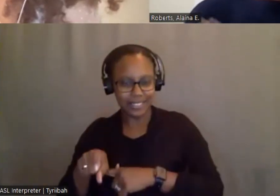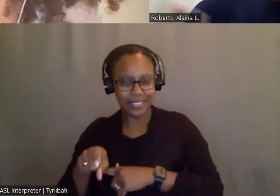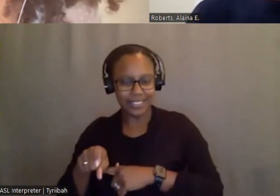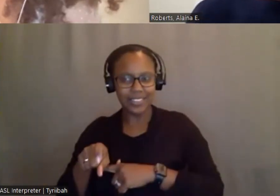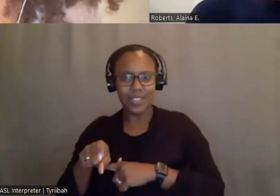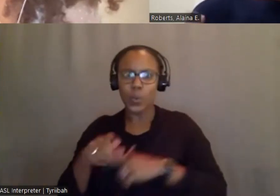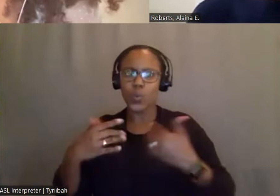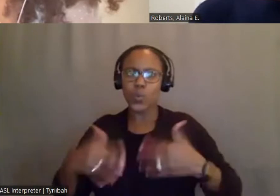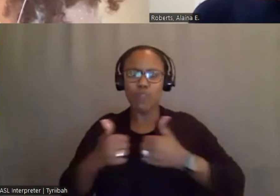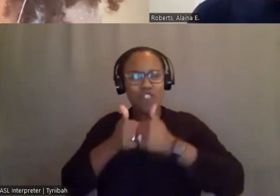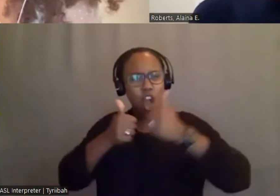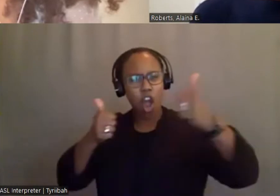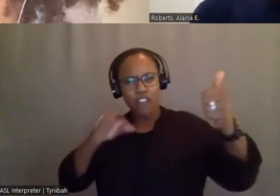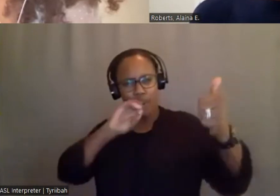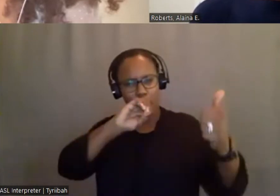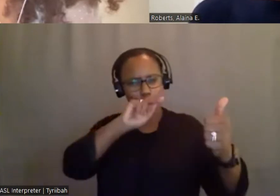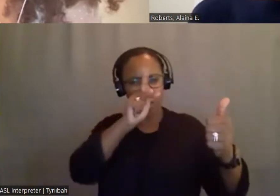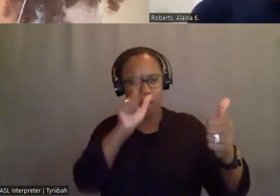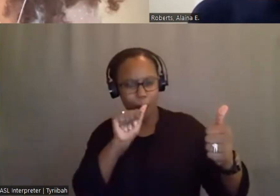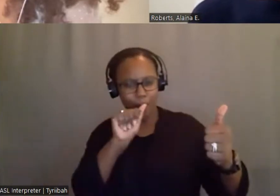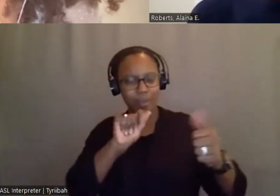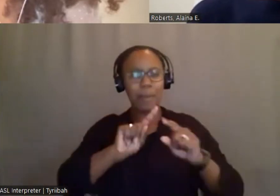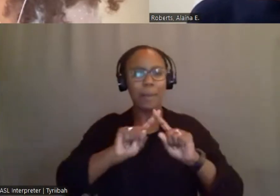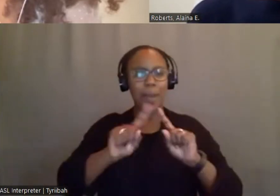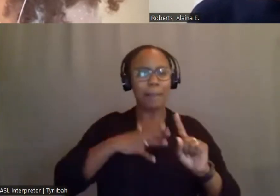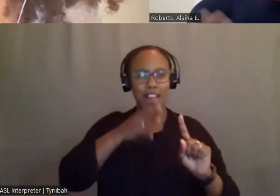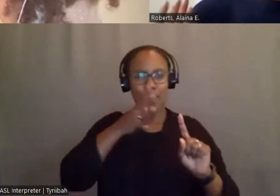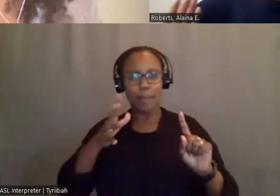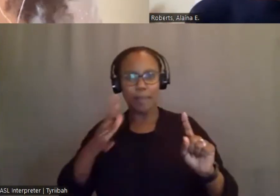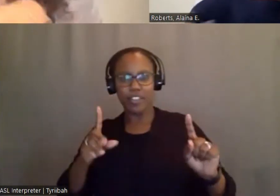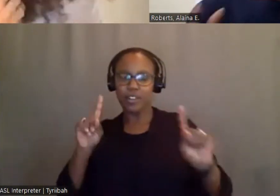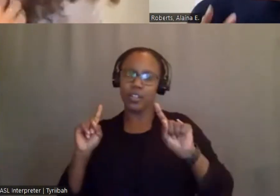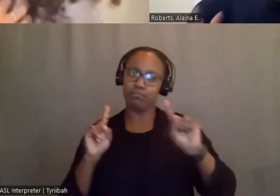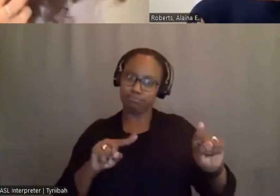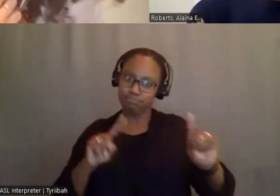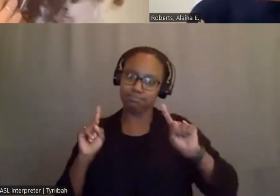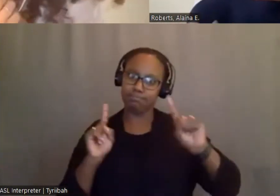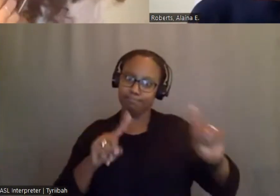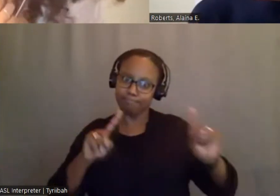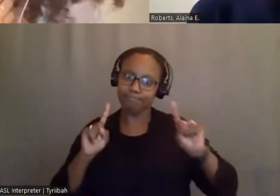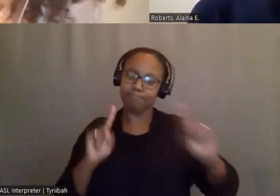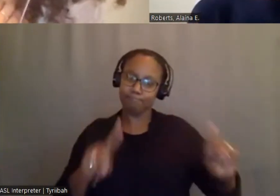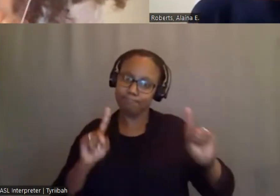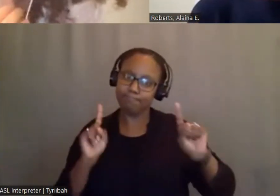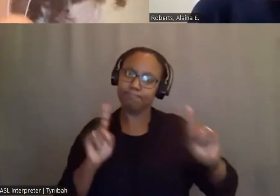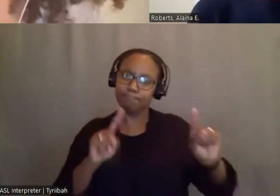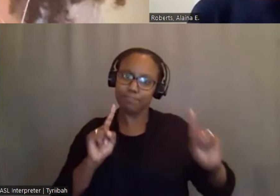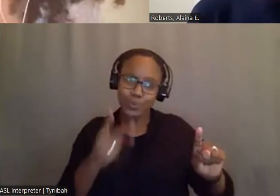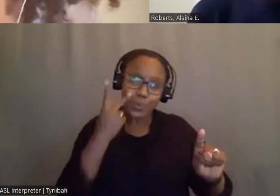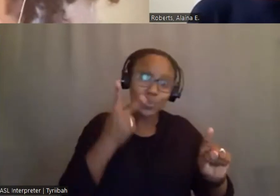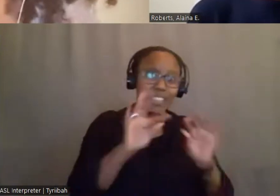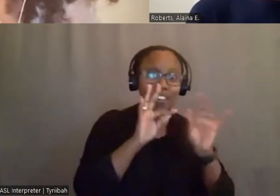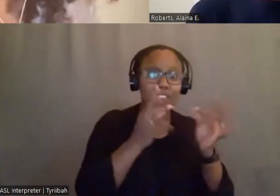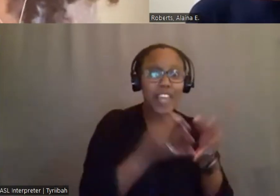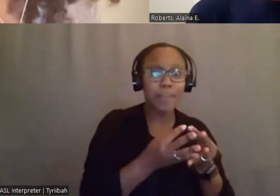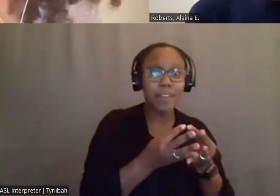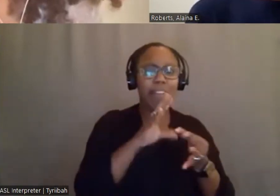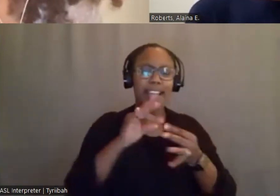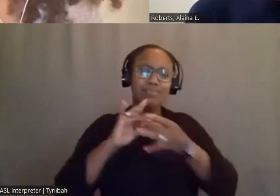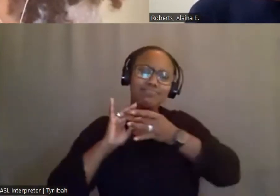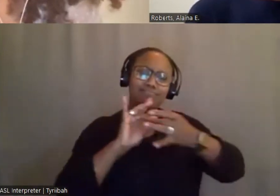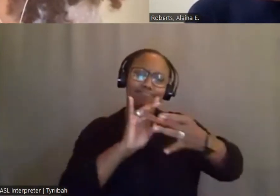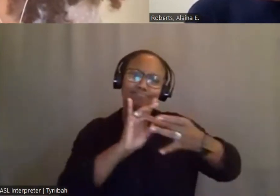this journey back and forth constantly to see her family and to really maintain this connection to this space at a time when